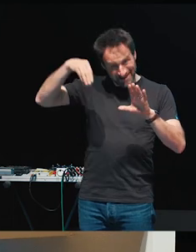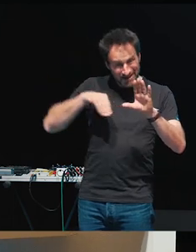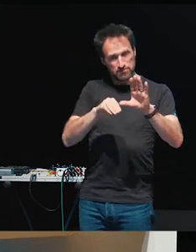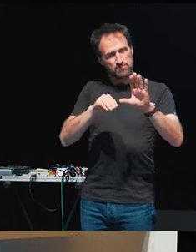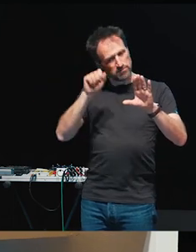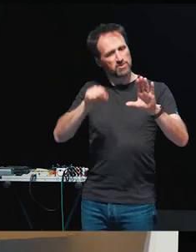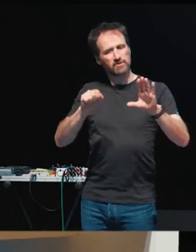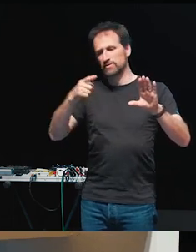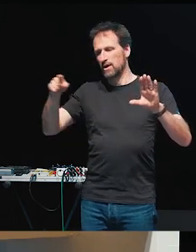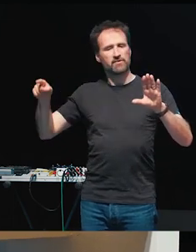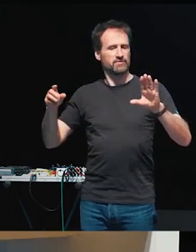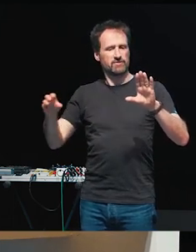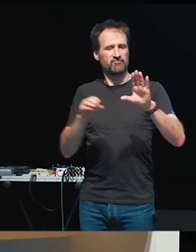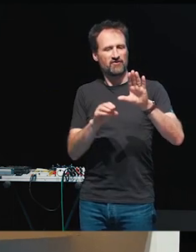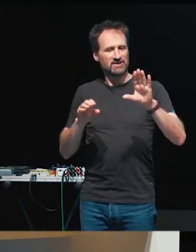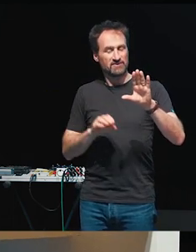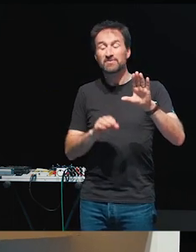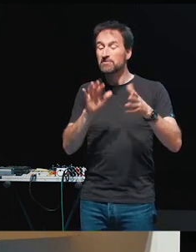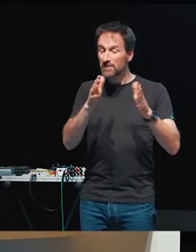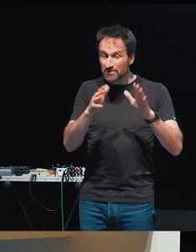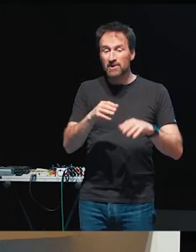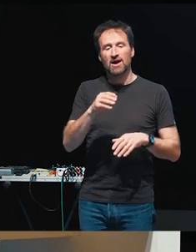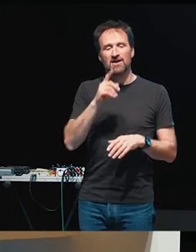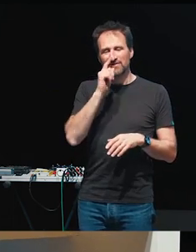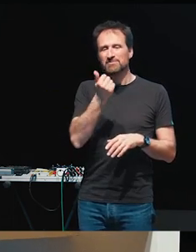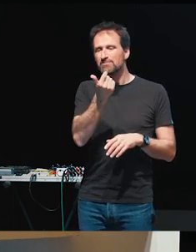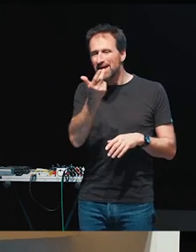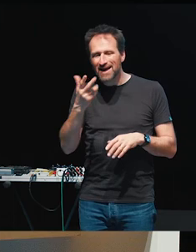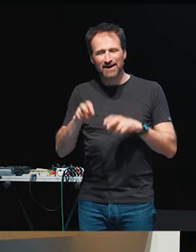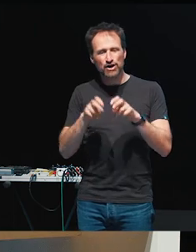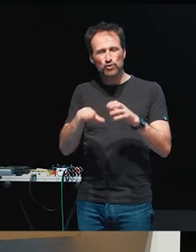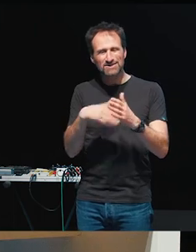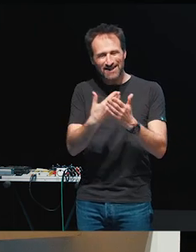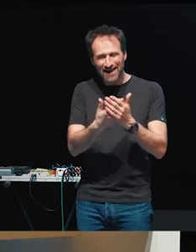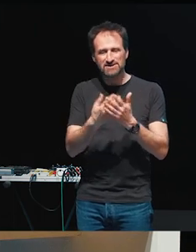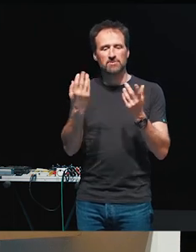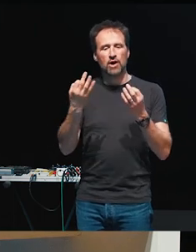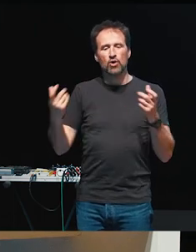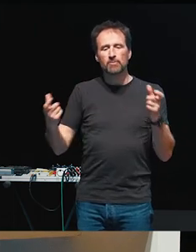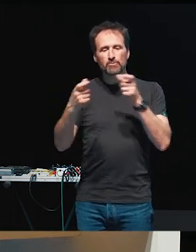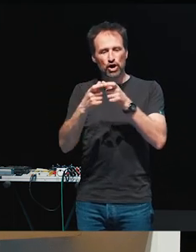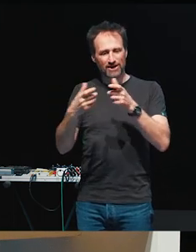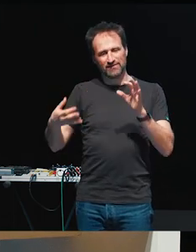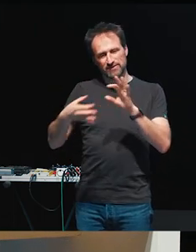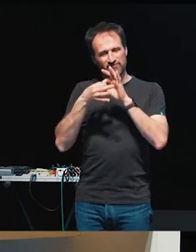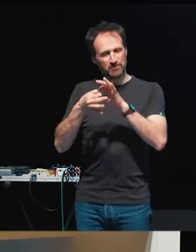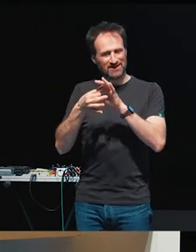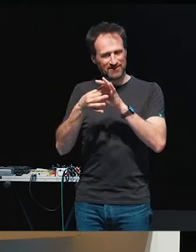just bridge several use cases. Sometimes several use cases belong together.